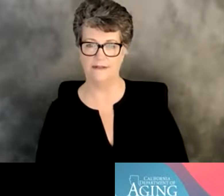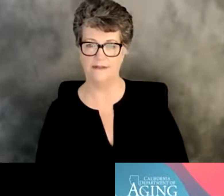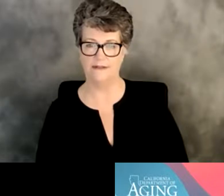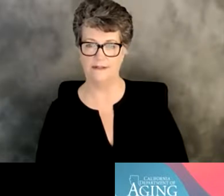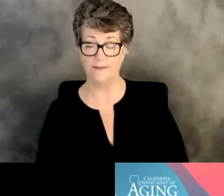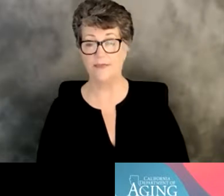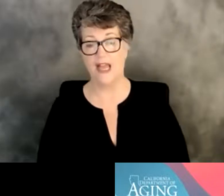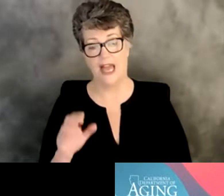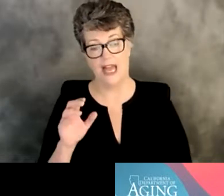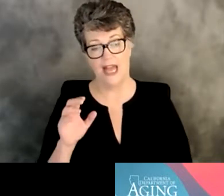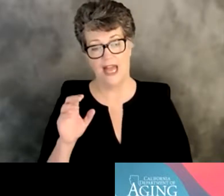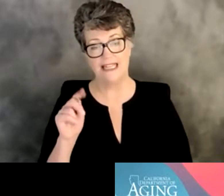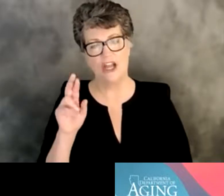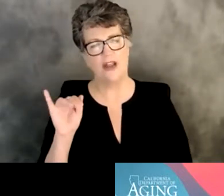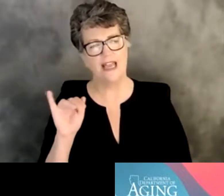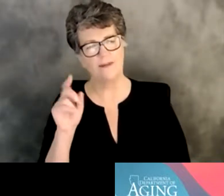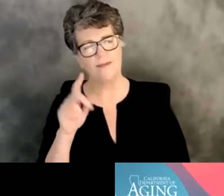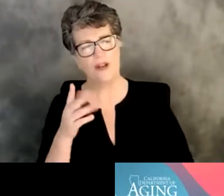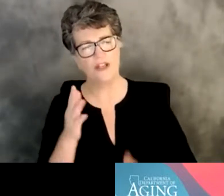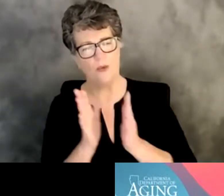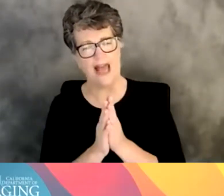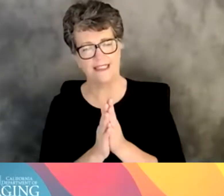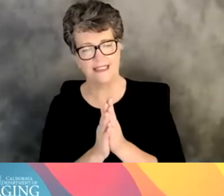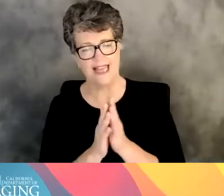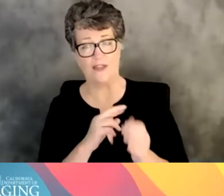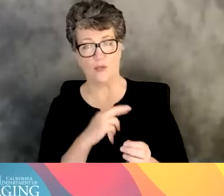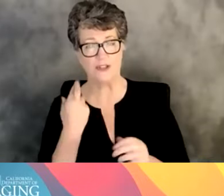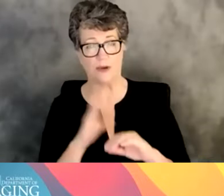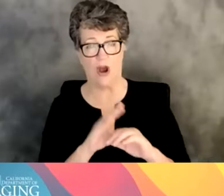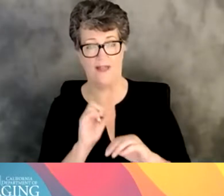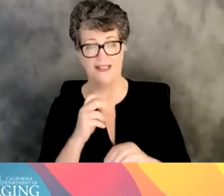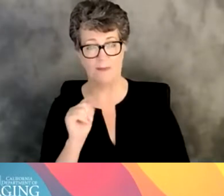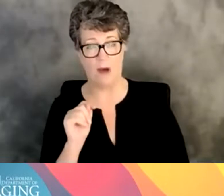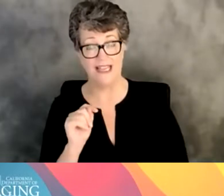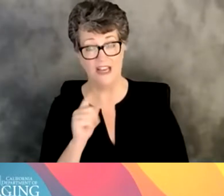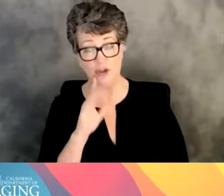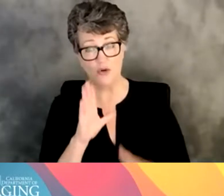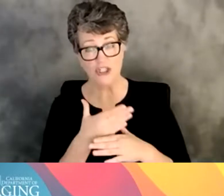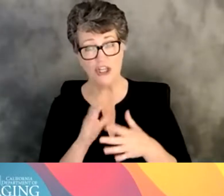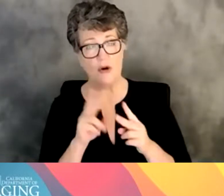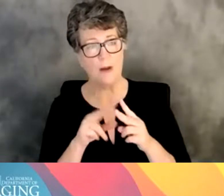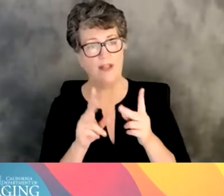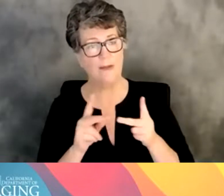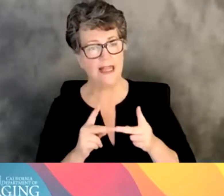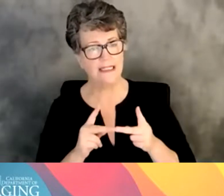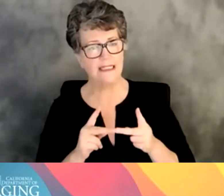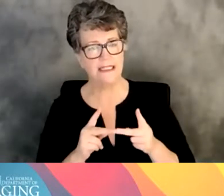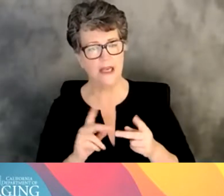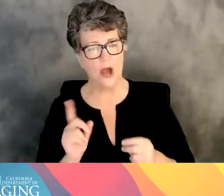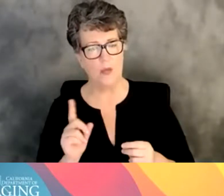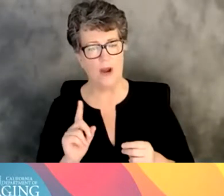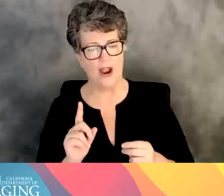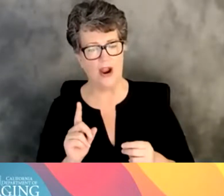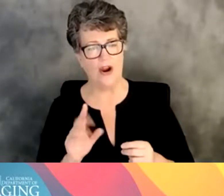Terry, I was going to ask if you, at the risk of putting you on the spot, if you could share a couple places where SOGI